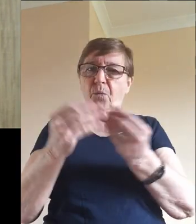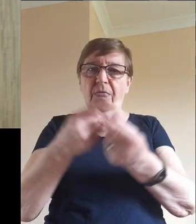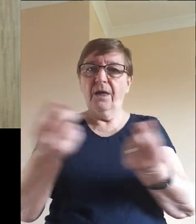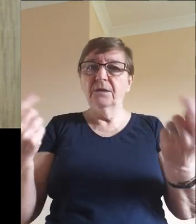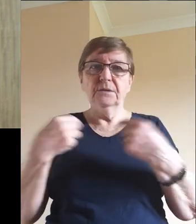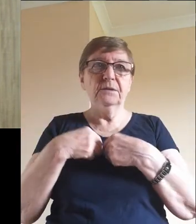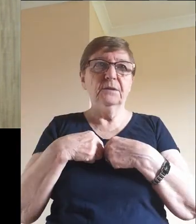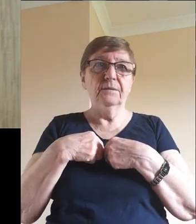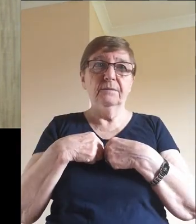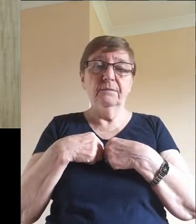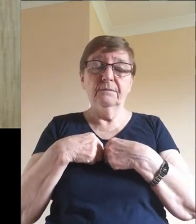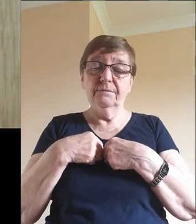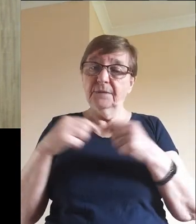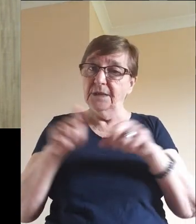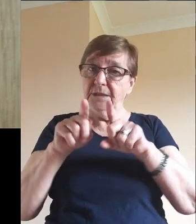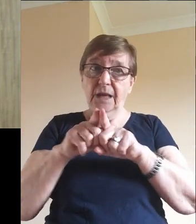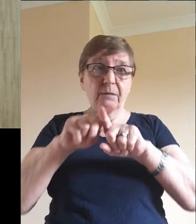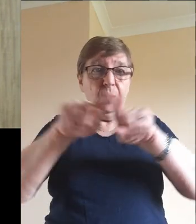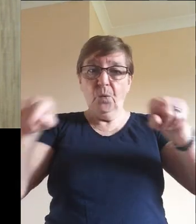But neither must we,